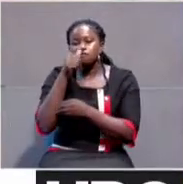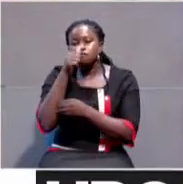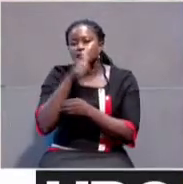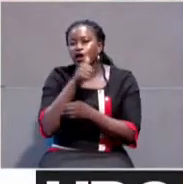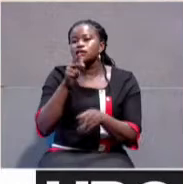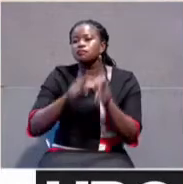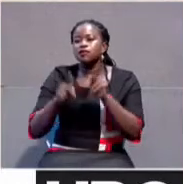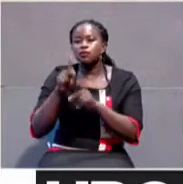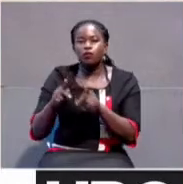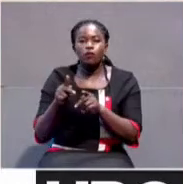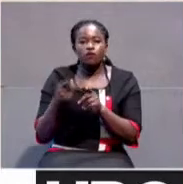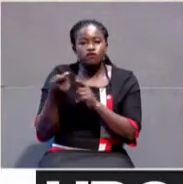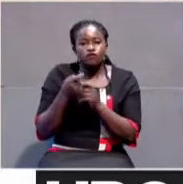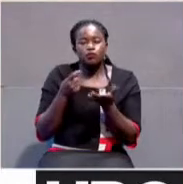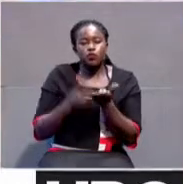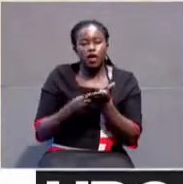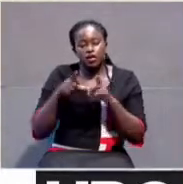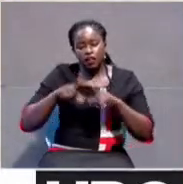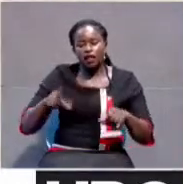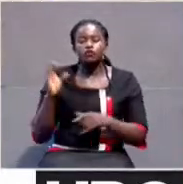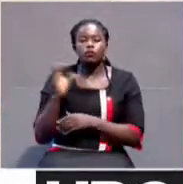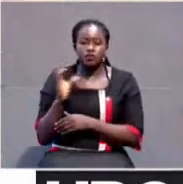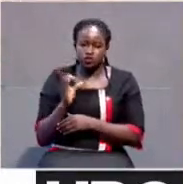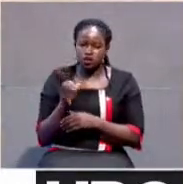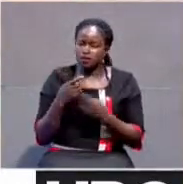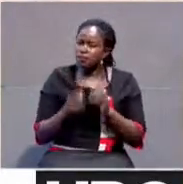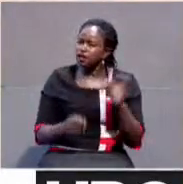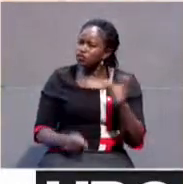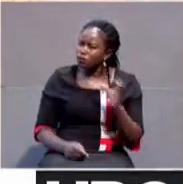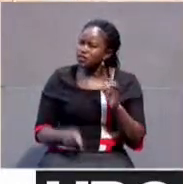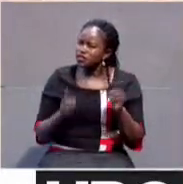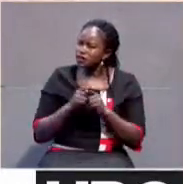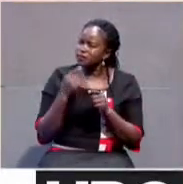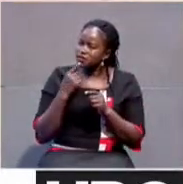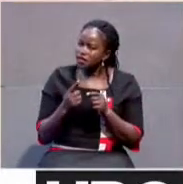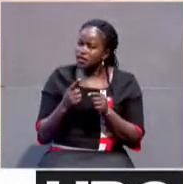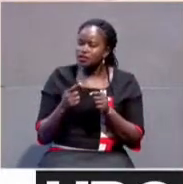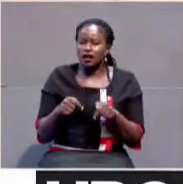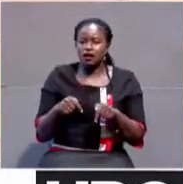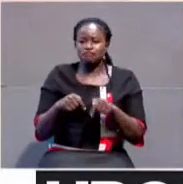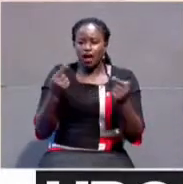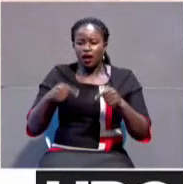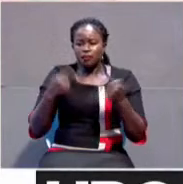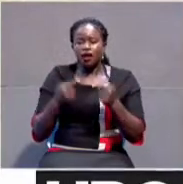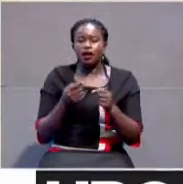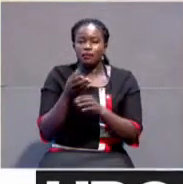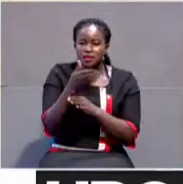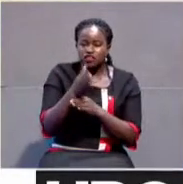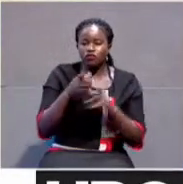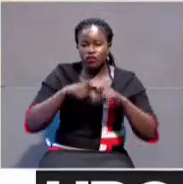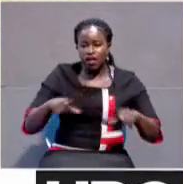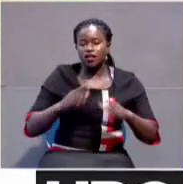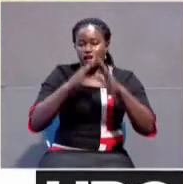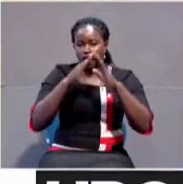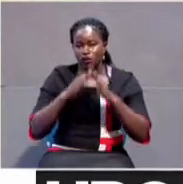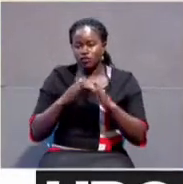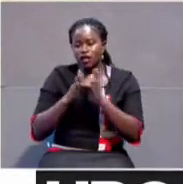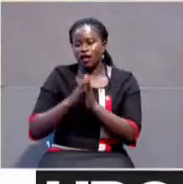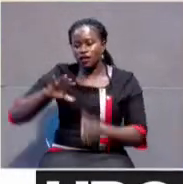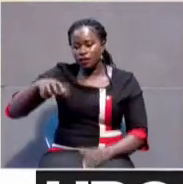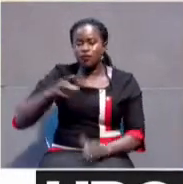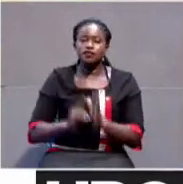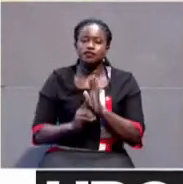persons by the Uganda Land Commission. The committee also cites a disagreement by the Minister of Lands, Housing and